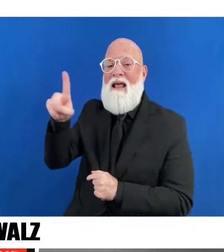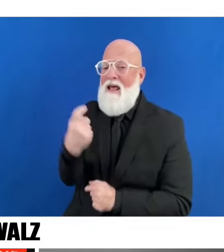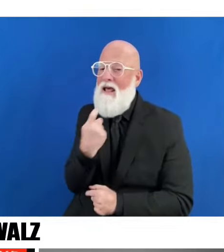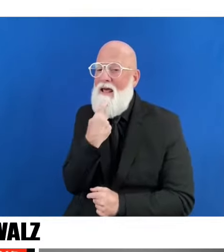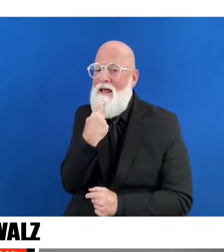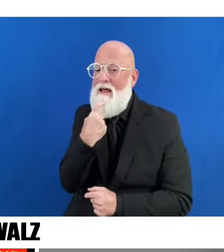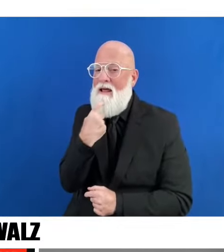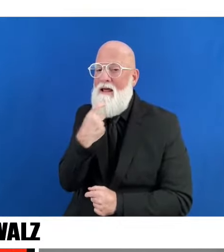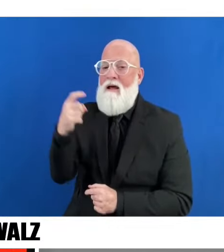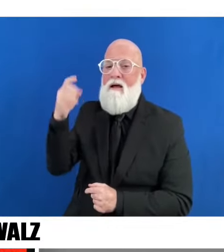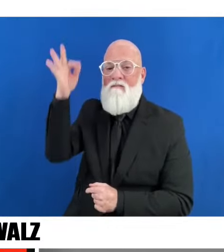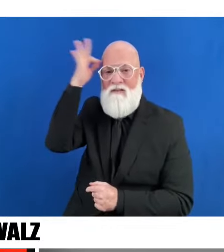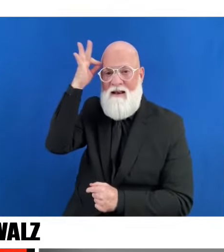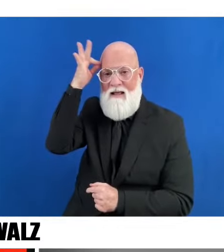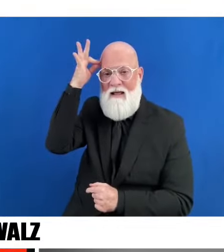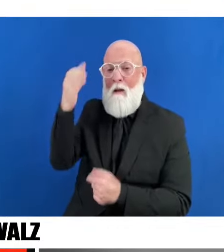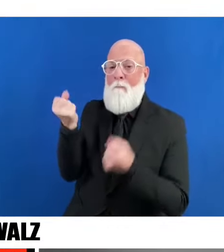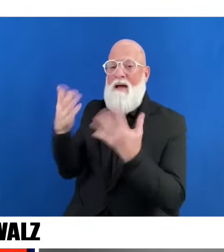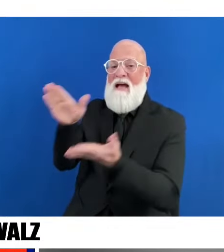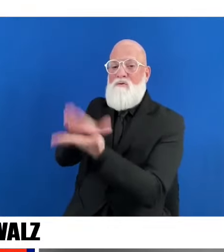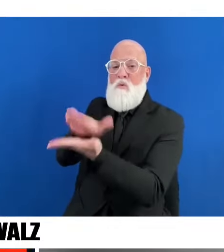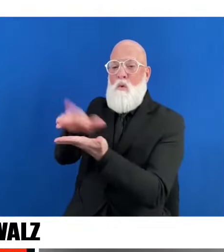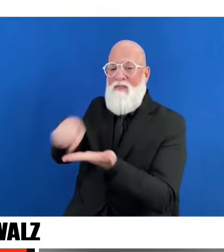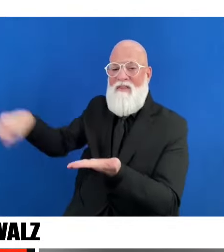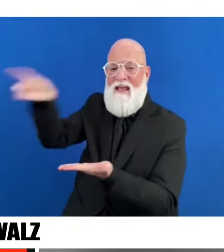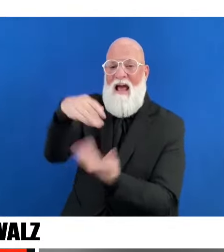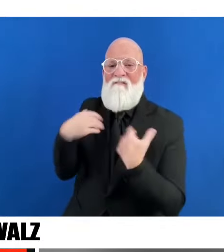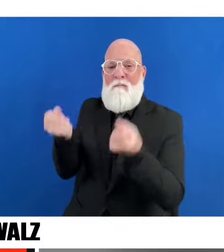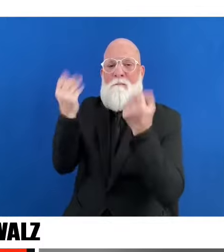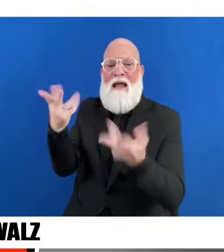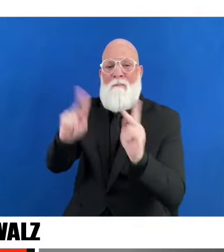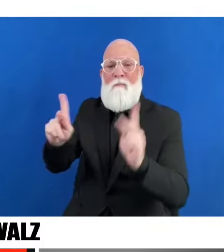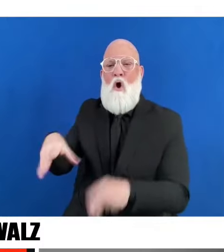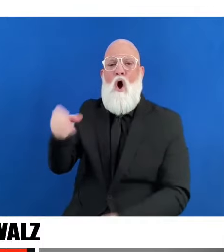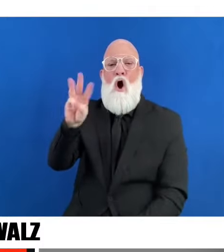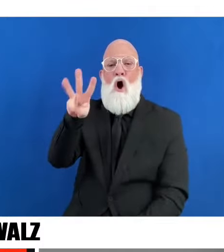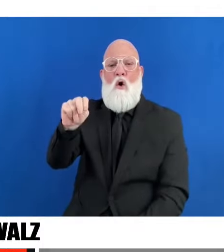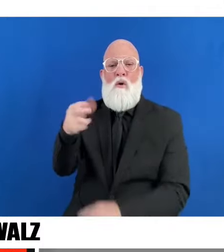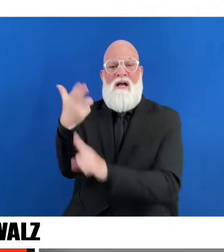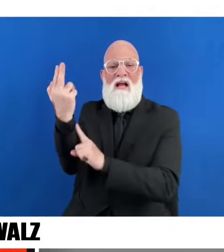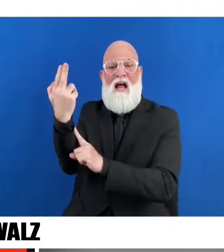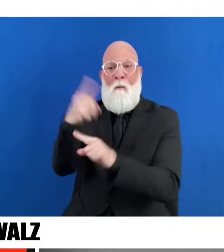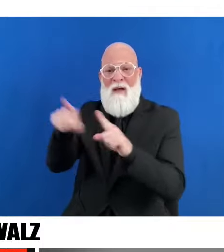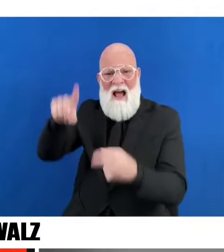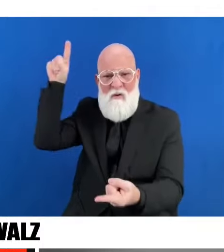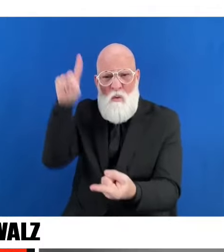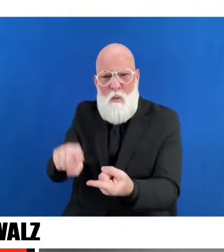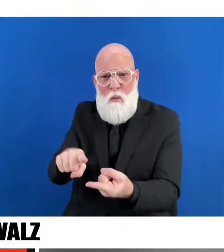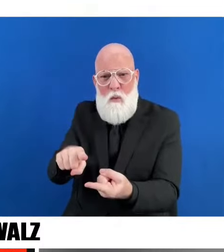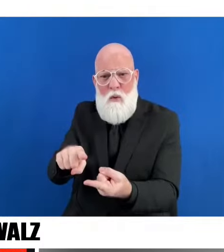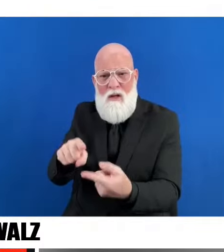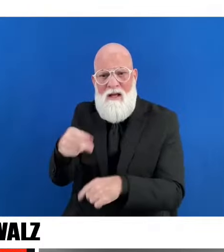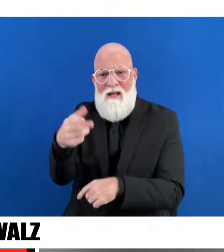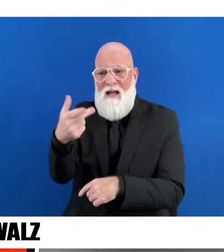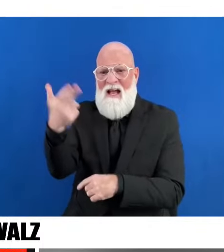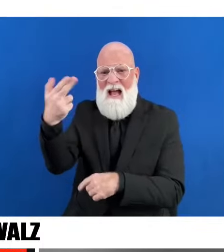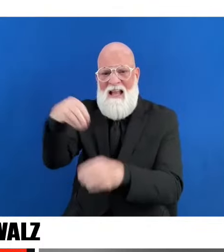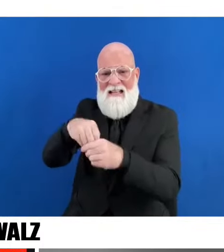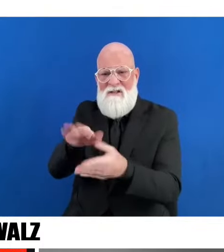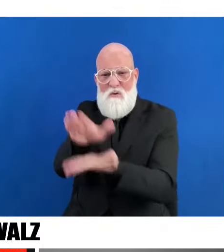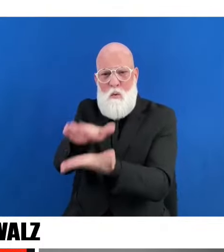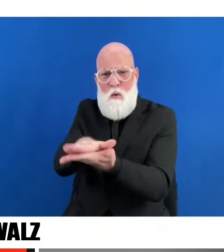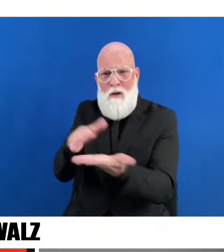even though they have a high gun ownership rate in the country. There are reasonable things that we can do to make a difference. It's not